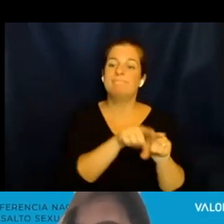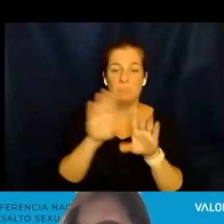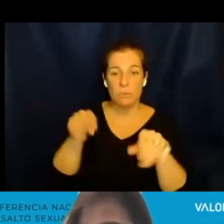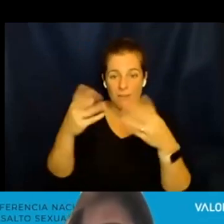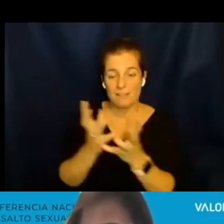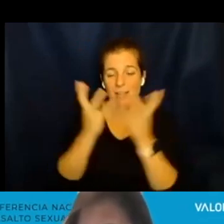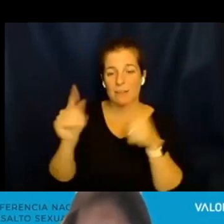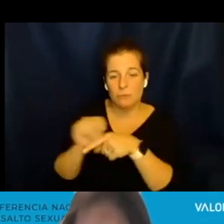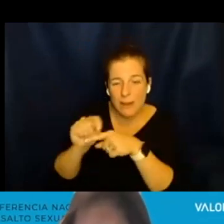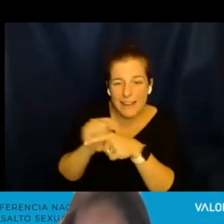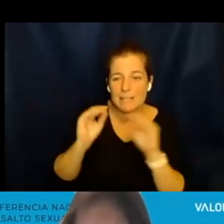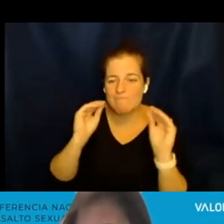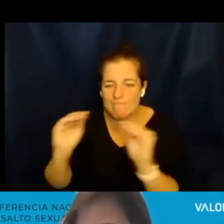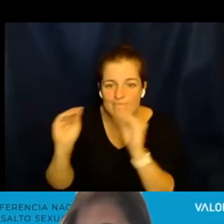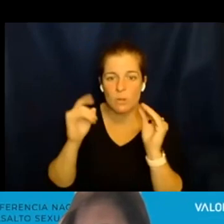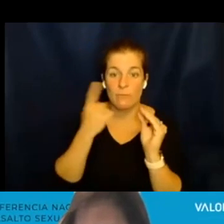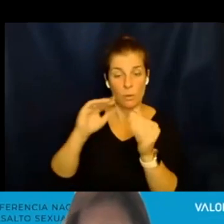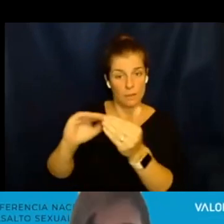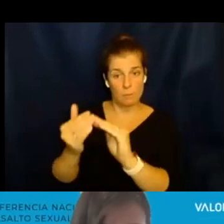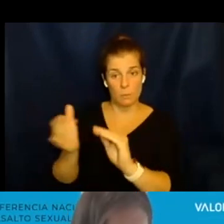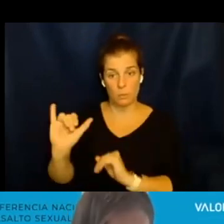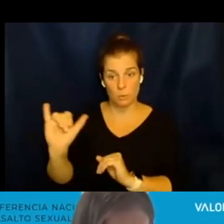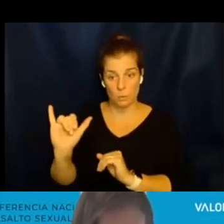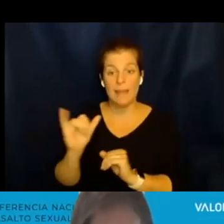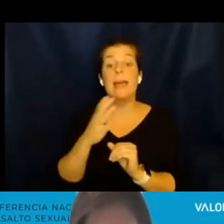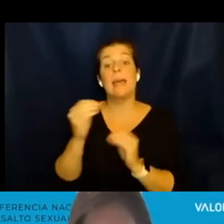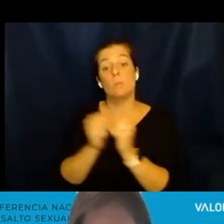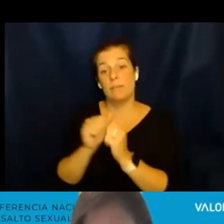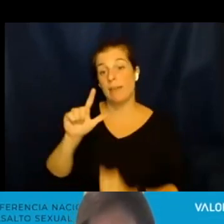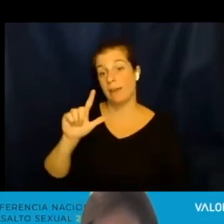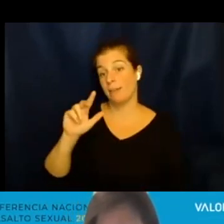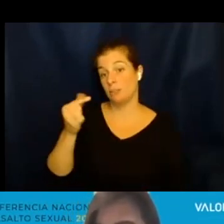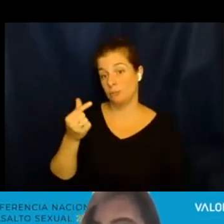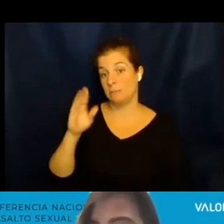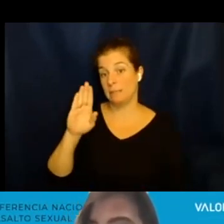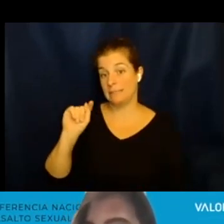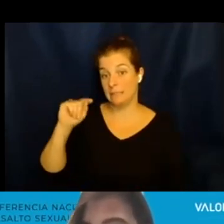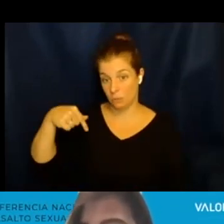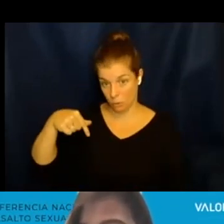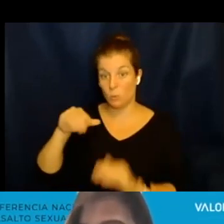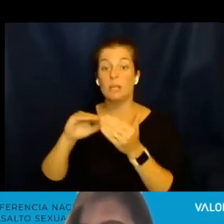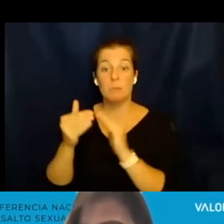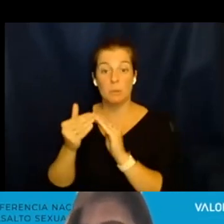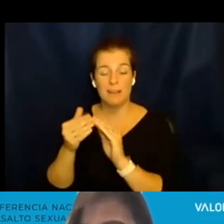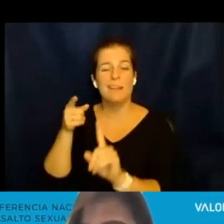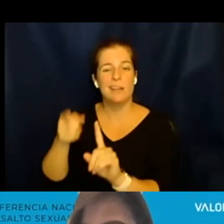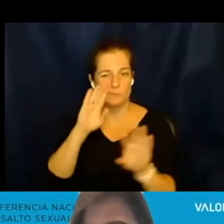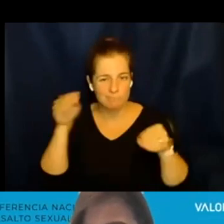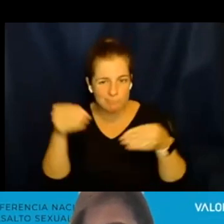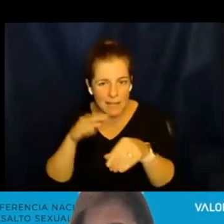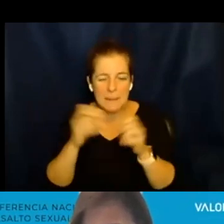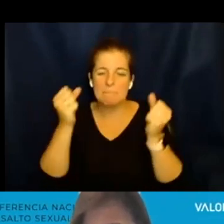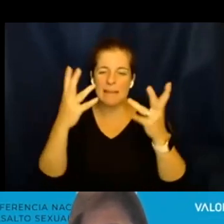and with the LGBTQ community and focus on a lot of these emotional